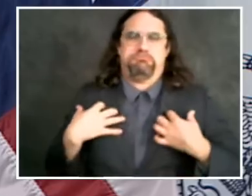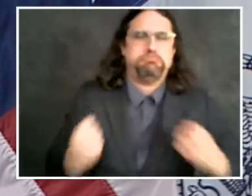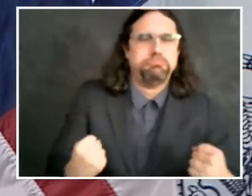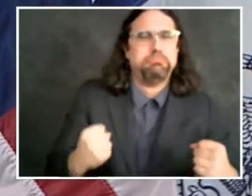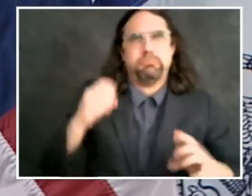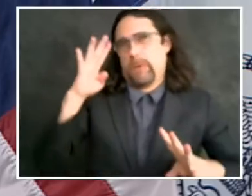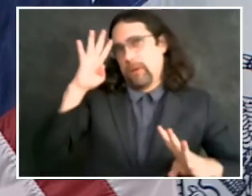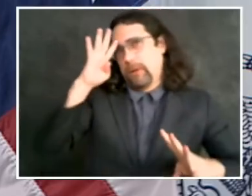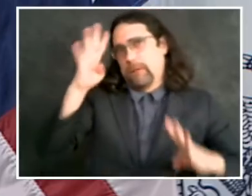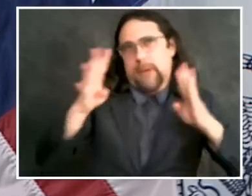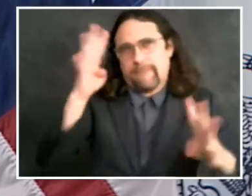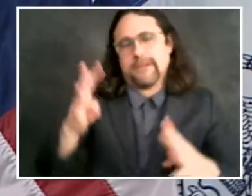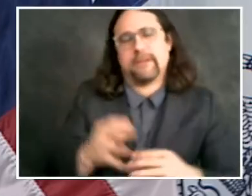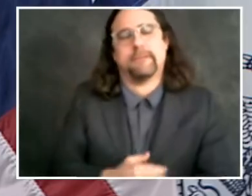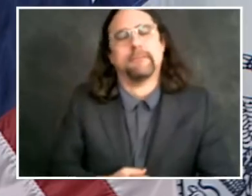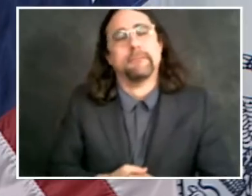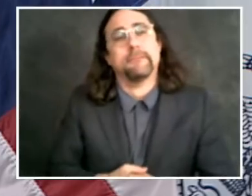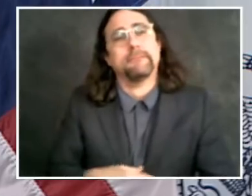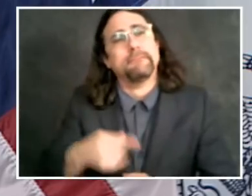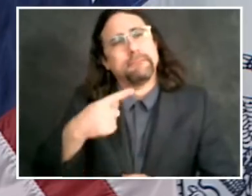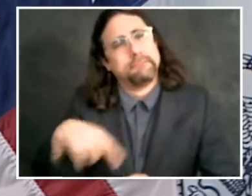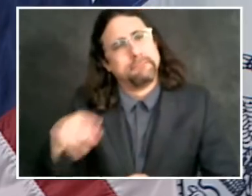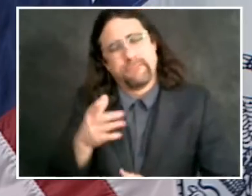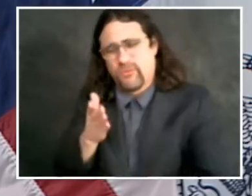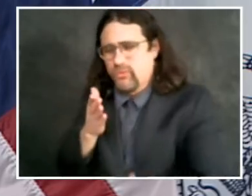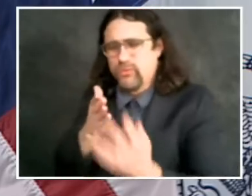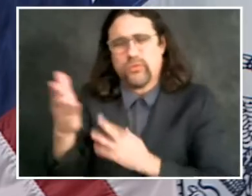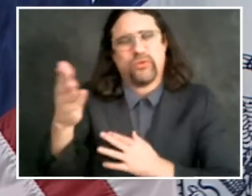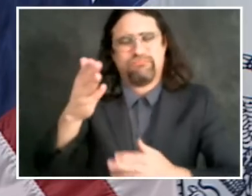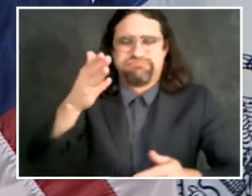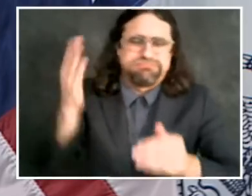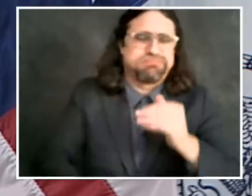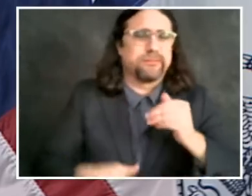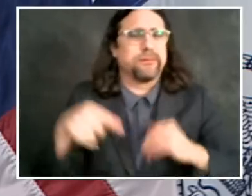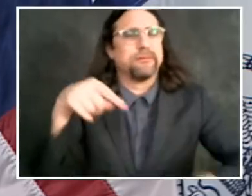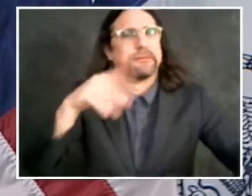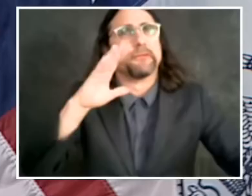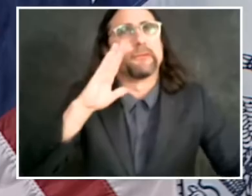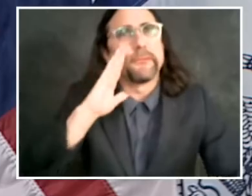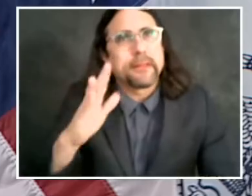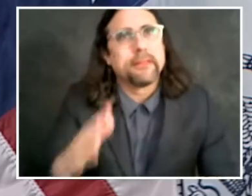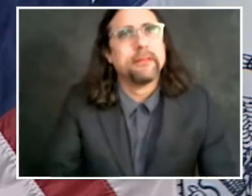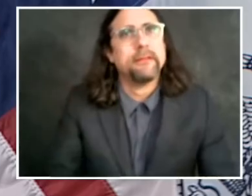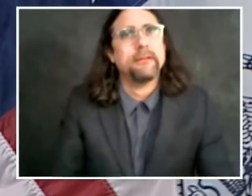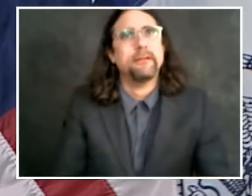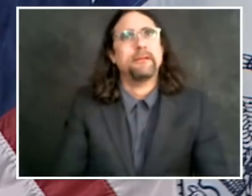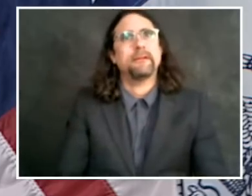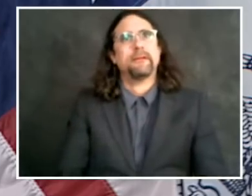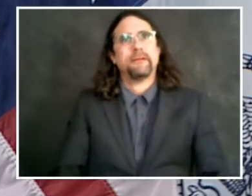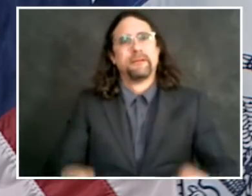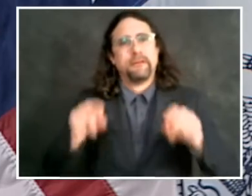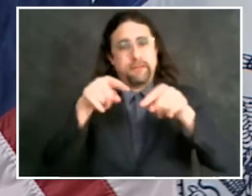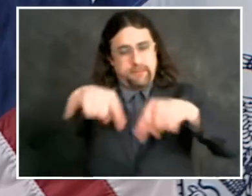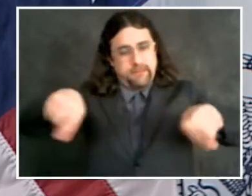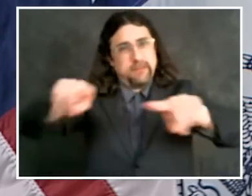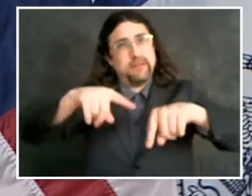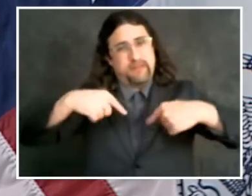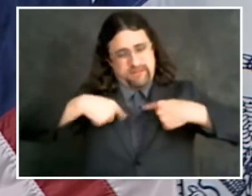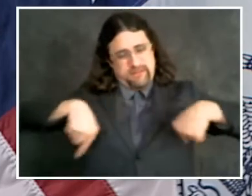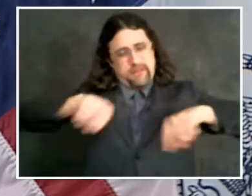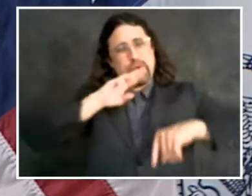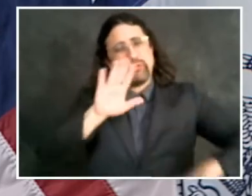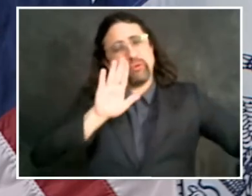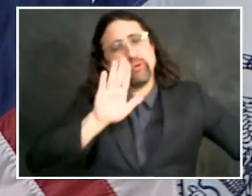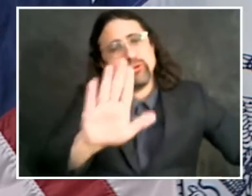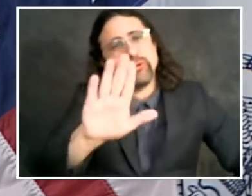going to do here at City Hall. One way or another, we're going to find a way to get more testing. We're going to find a way to create the biggest